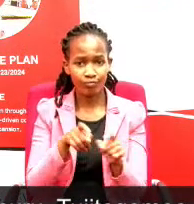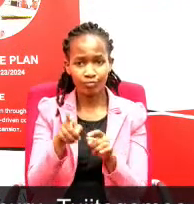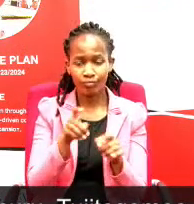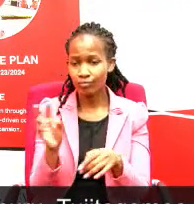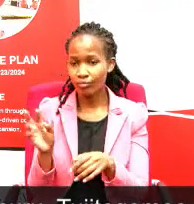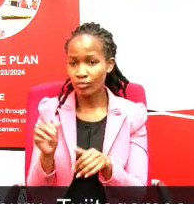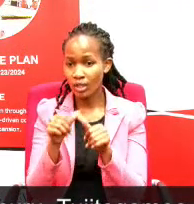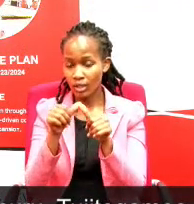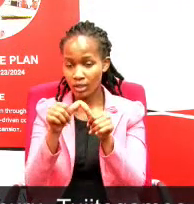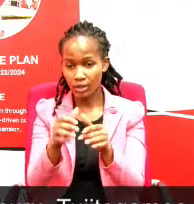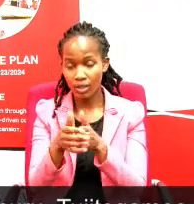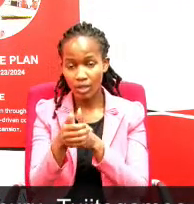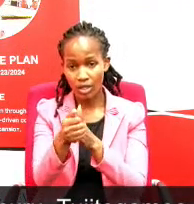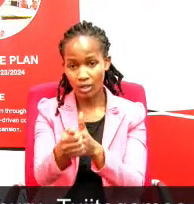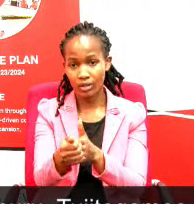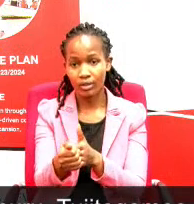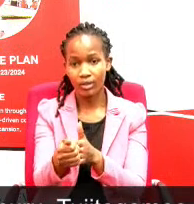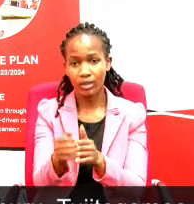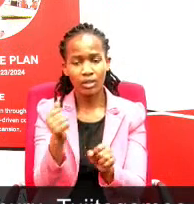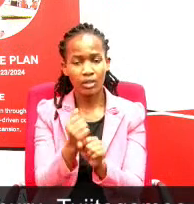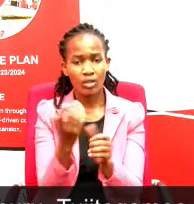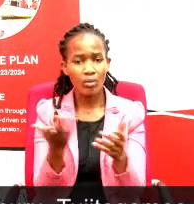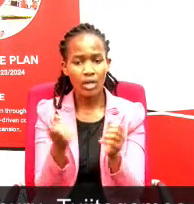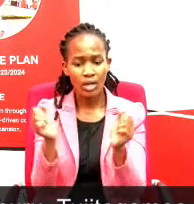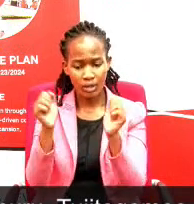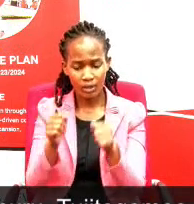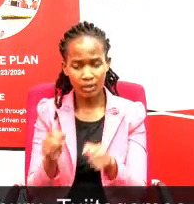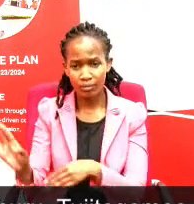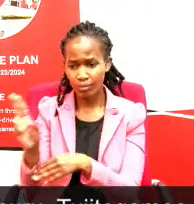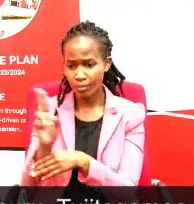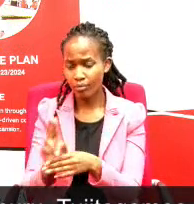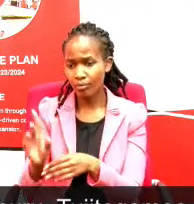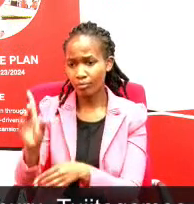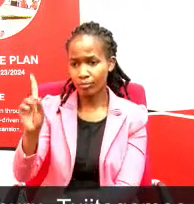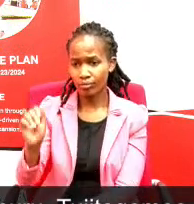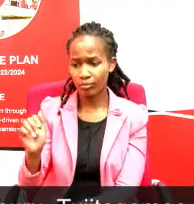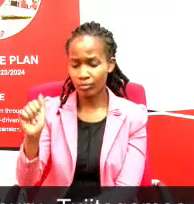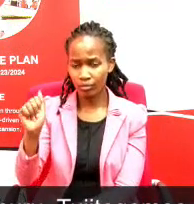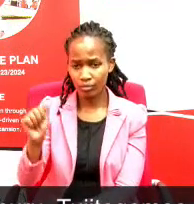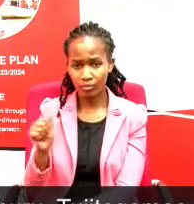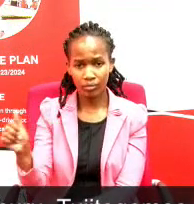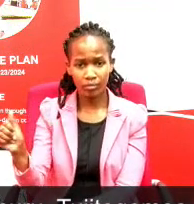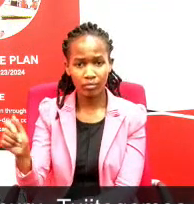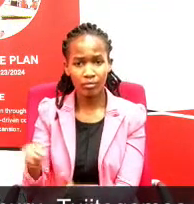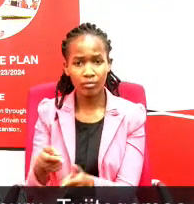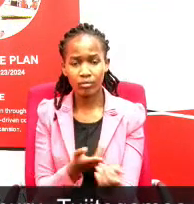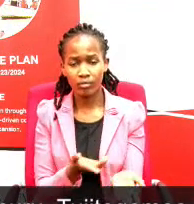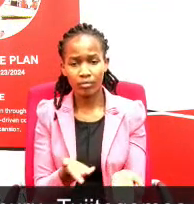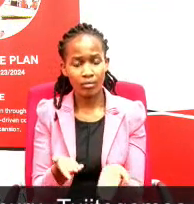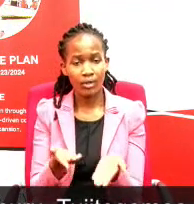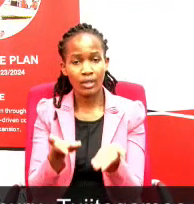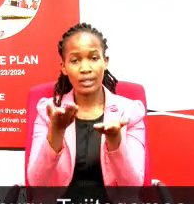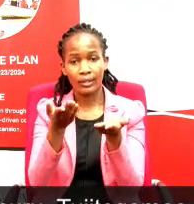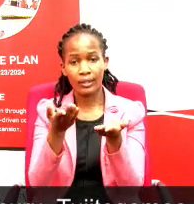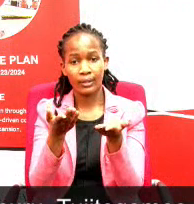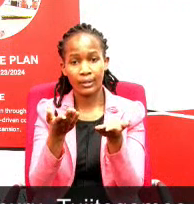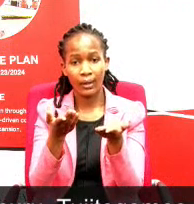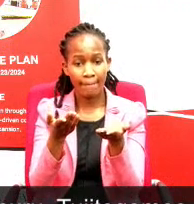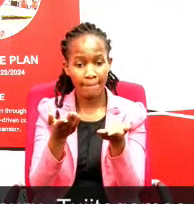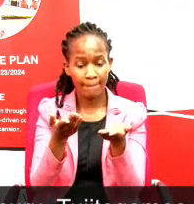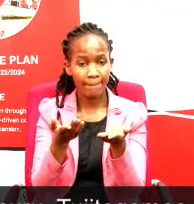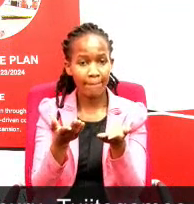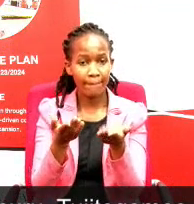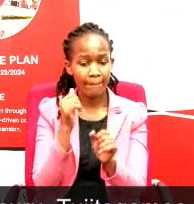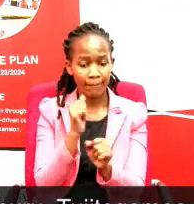compliance, where we are able to utilize data to enhance compliance. We are able